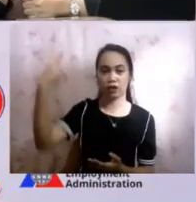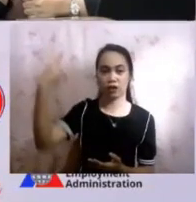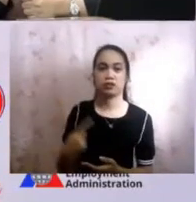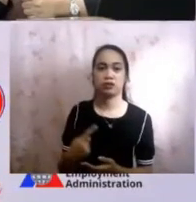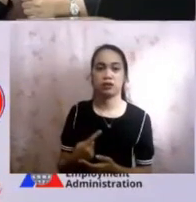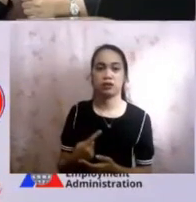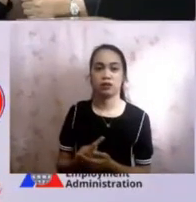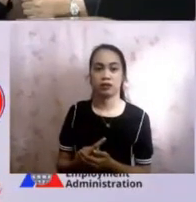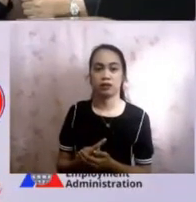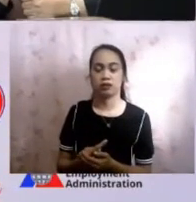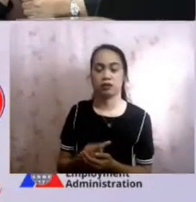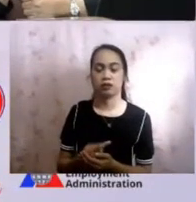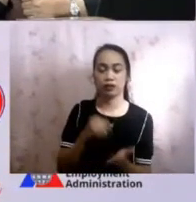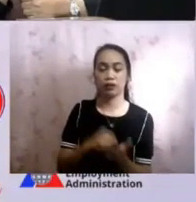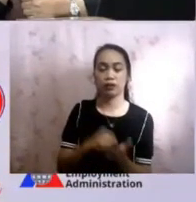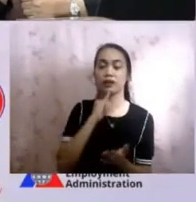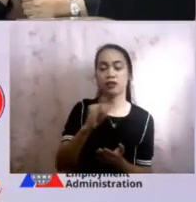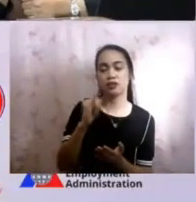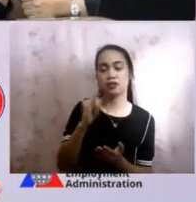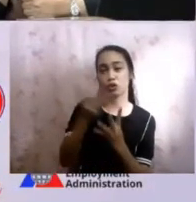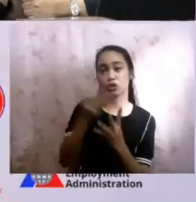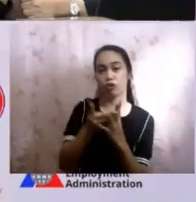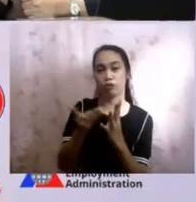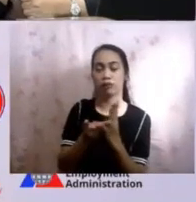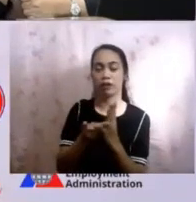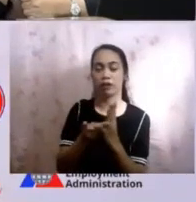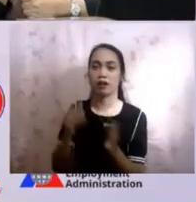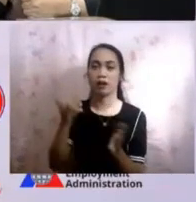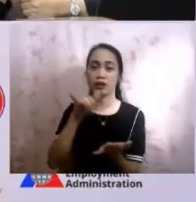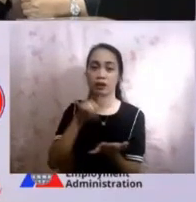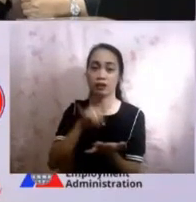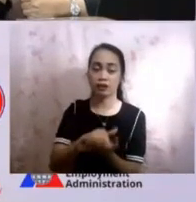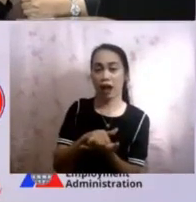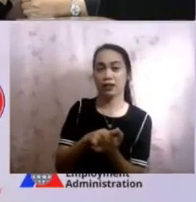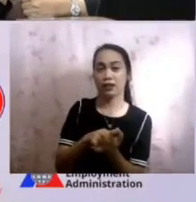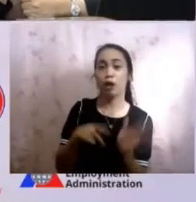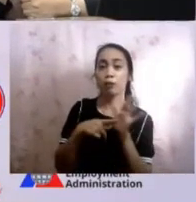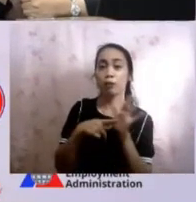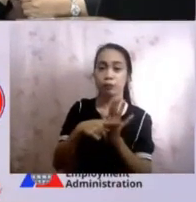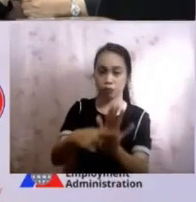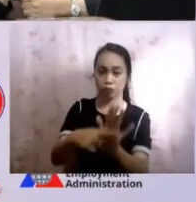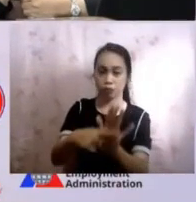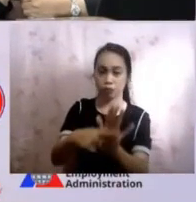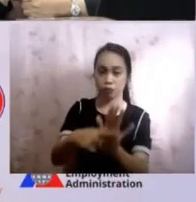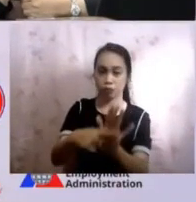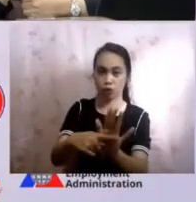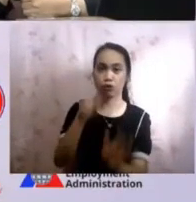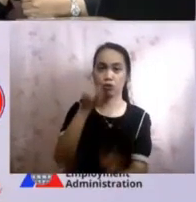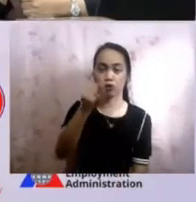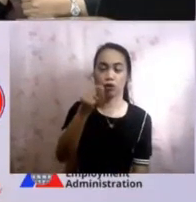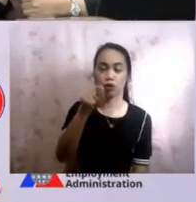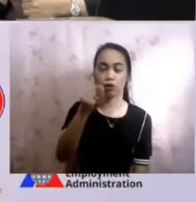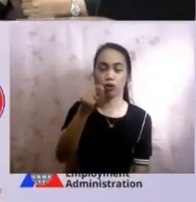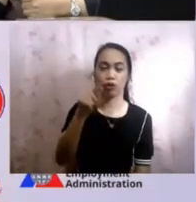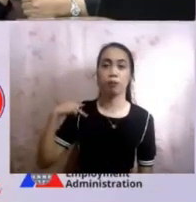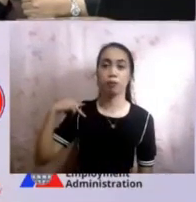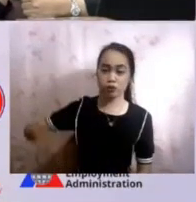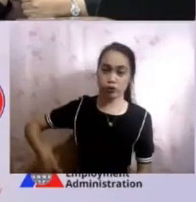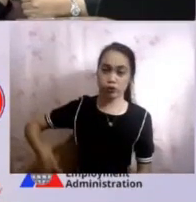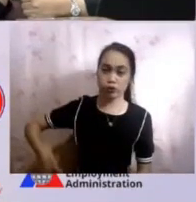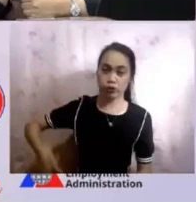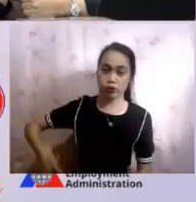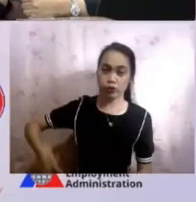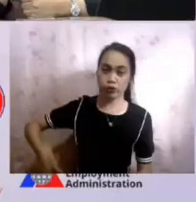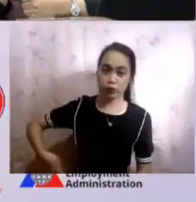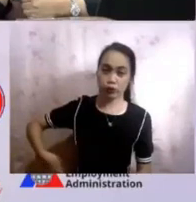cover letter is a document sent with your resume to provide additional information on your skills and experiences. The letter